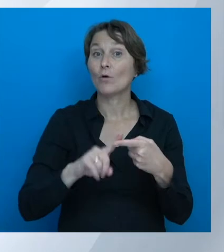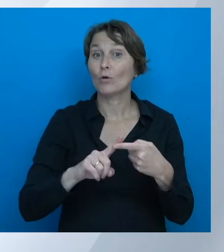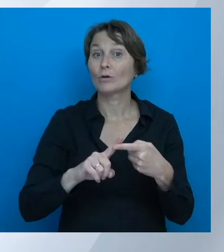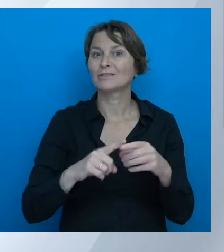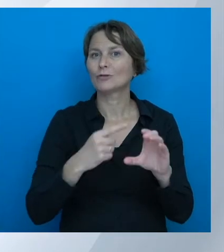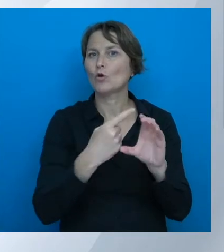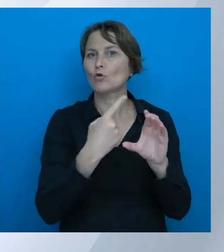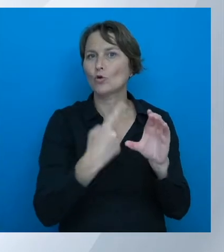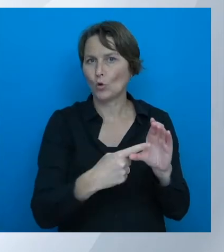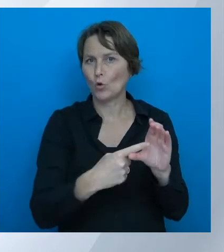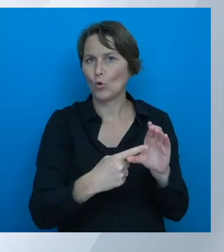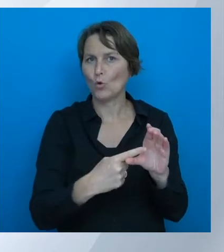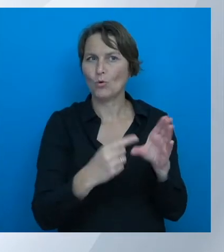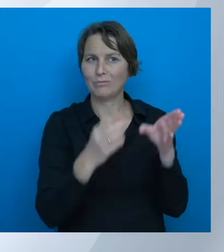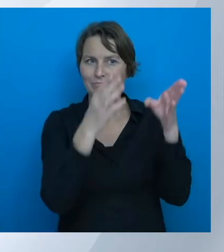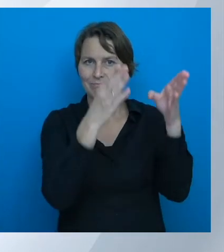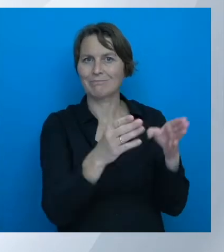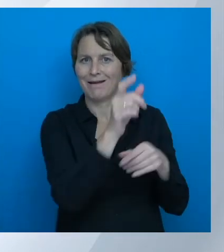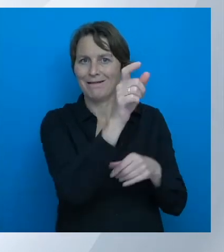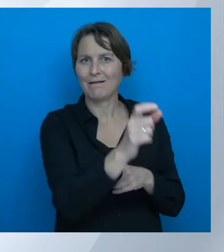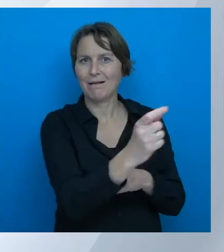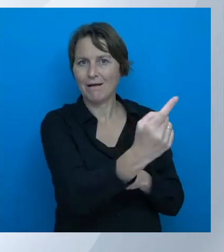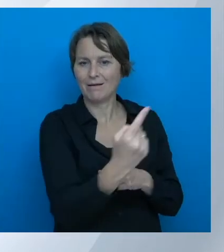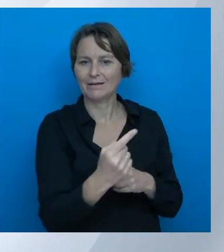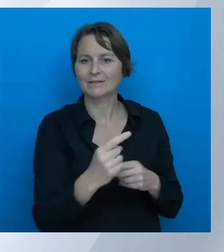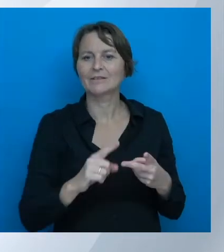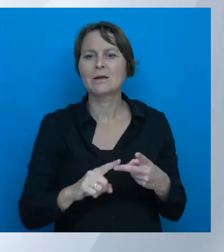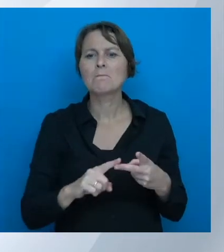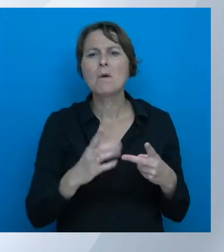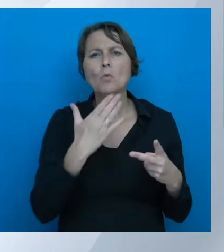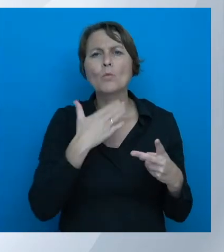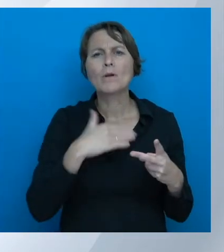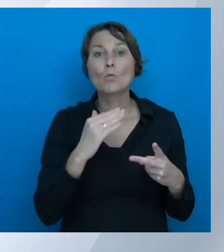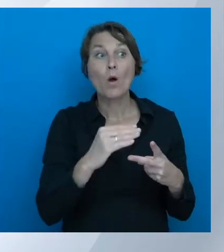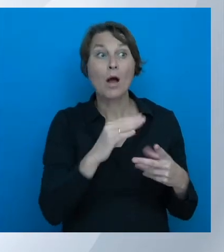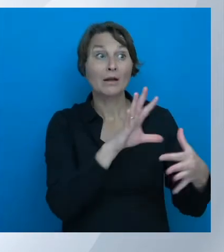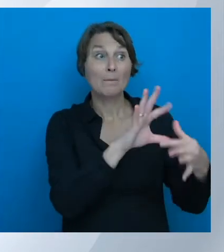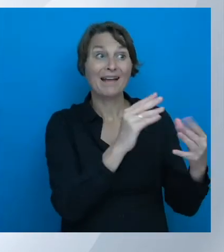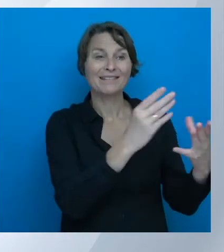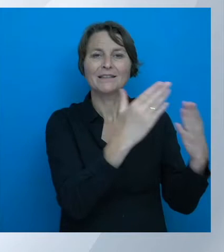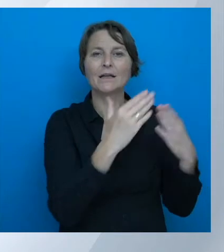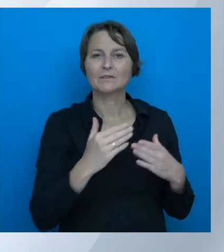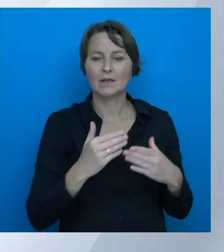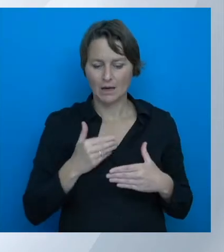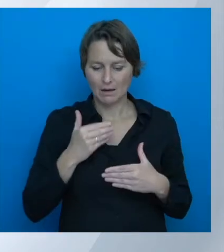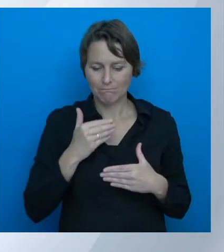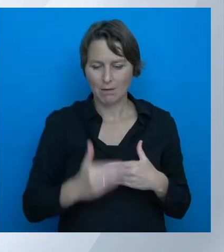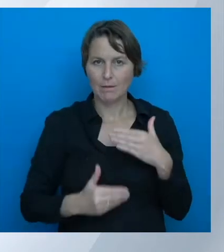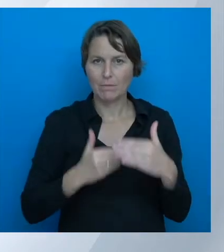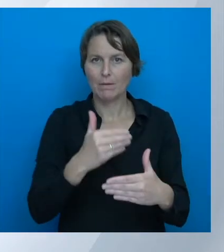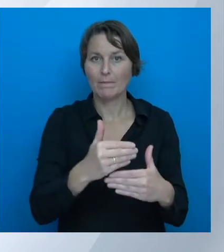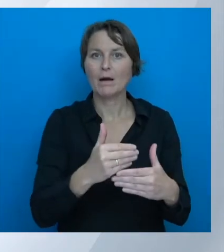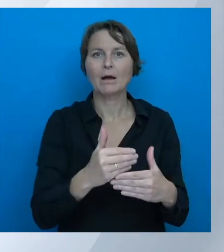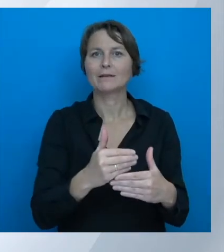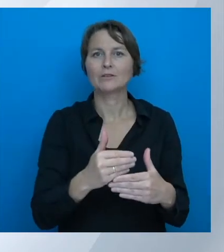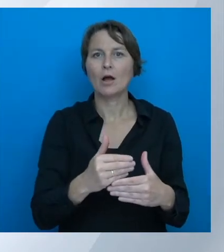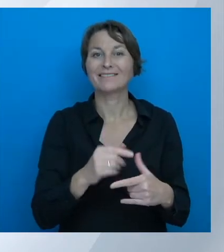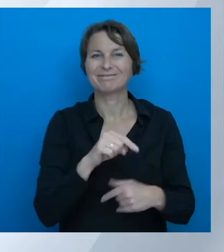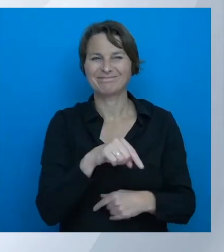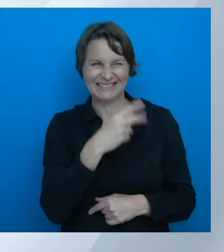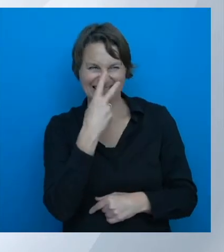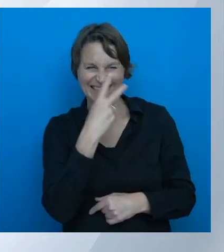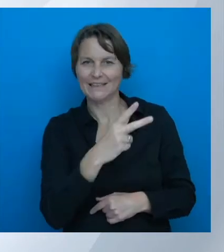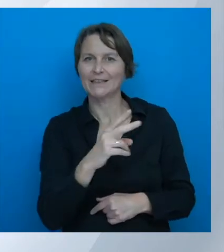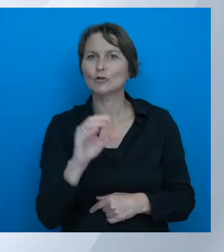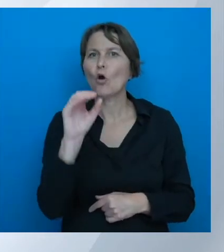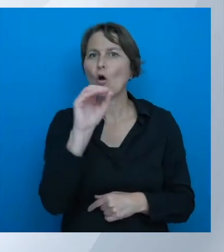not make an insert statement, but serialize the message that comes in. And you may notice this message is an object. If it serializes, you can